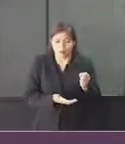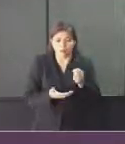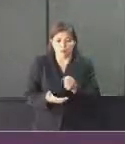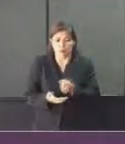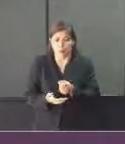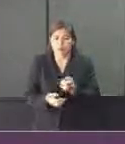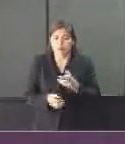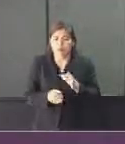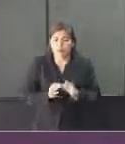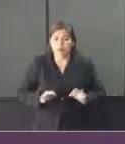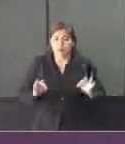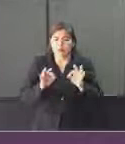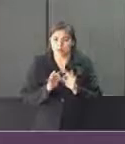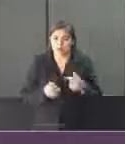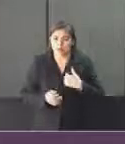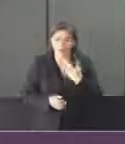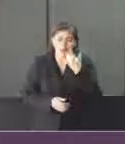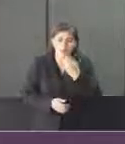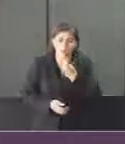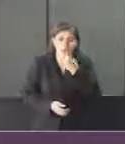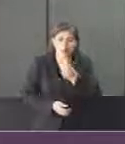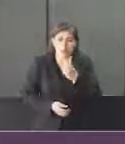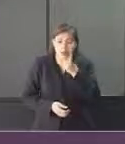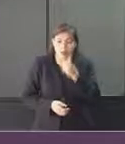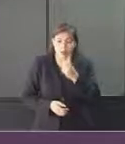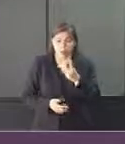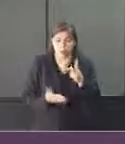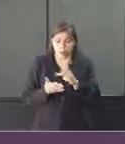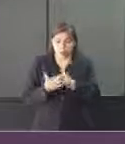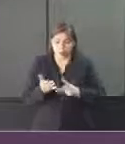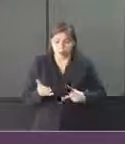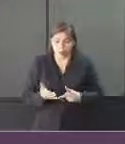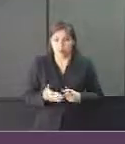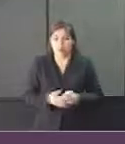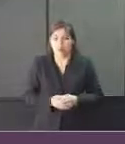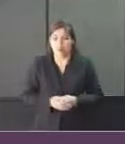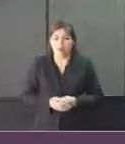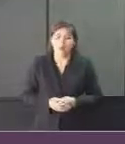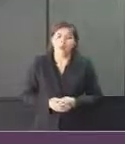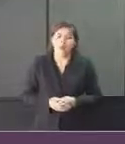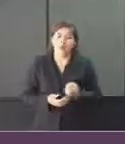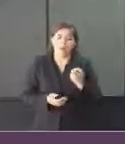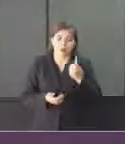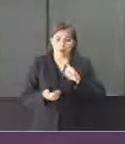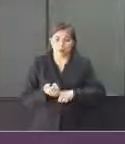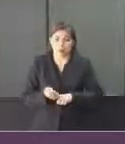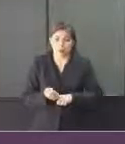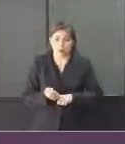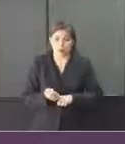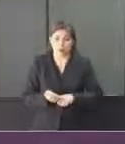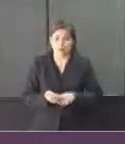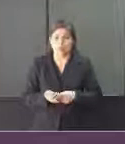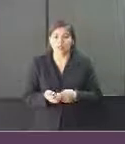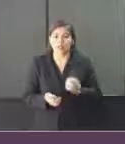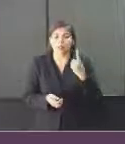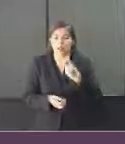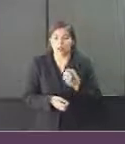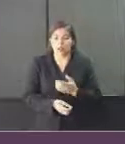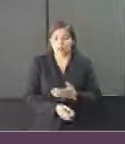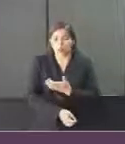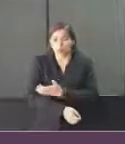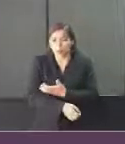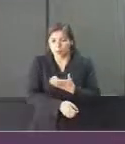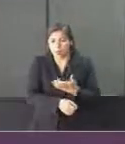significant resources. I'd like to highlight one of the programs. We have several ones within the plan, which